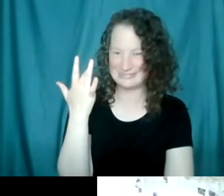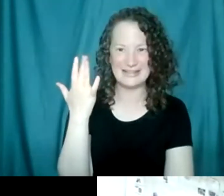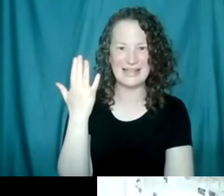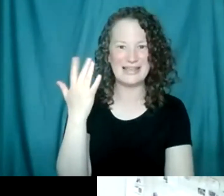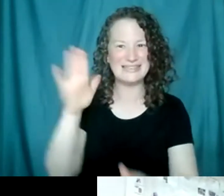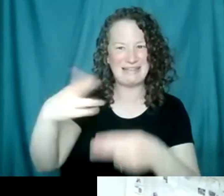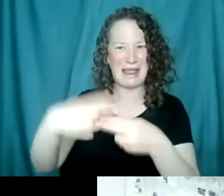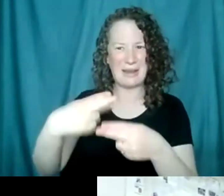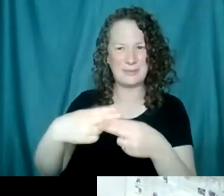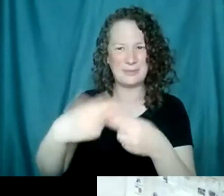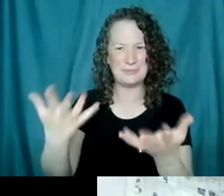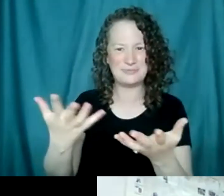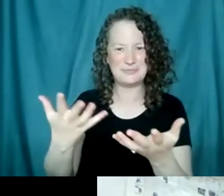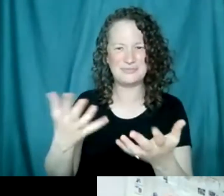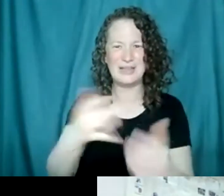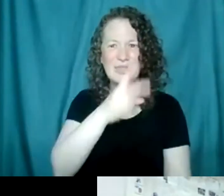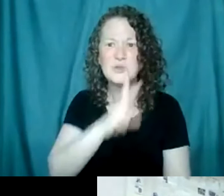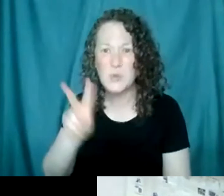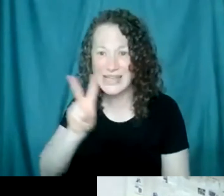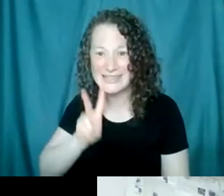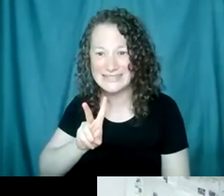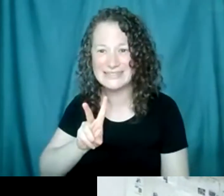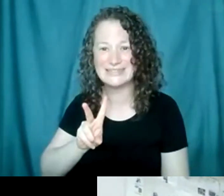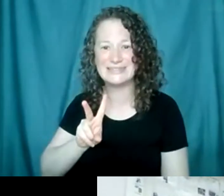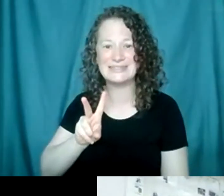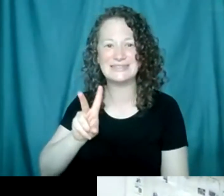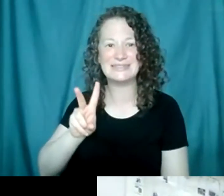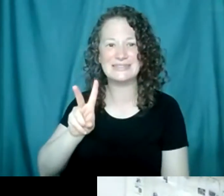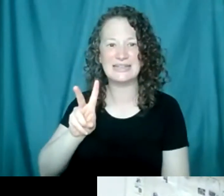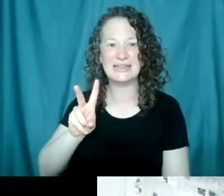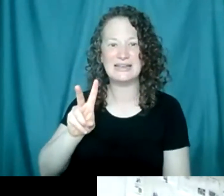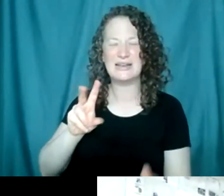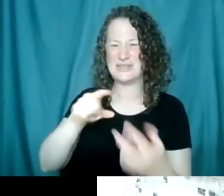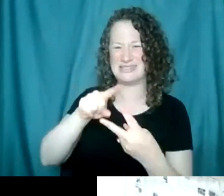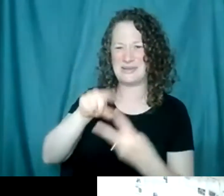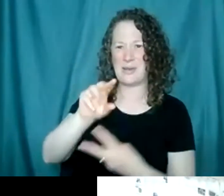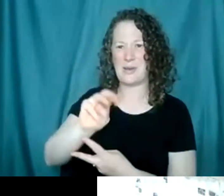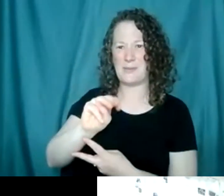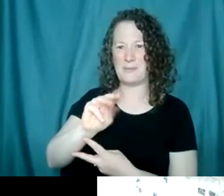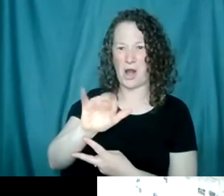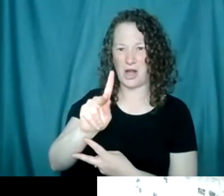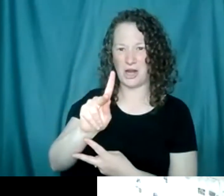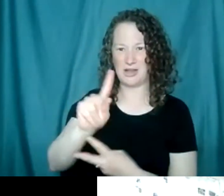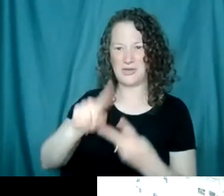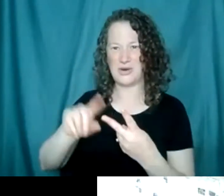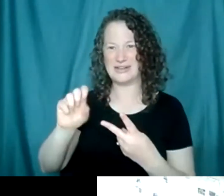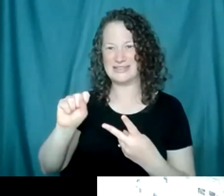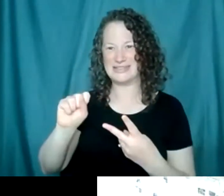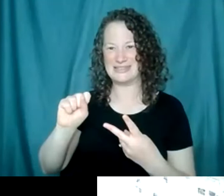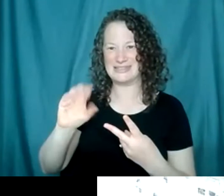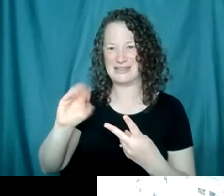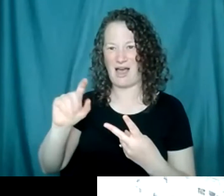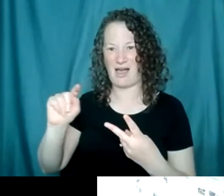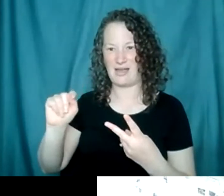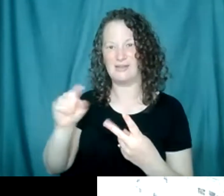his name. The twin study, Right. It all of was that. either Mark or Scott Kelly, but I think it was just broken as well.